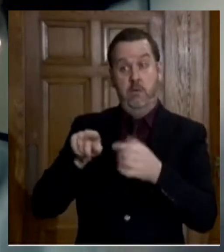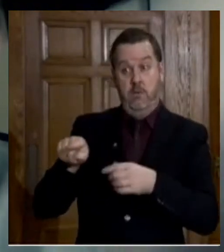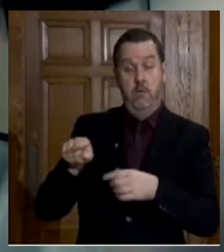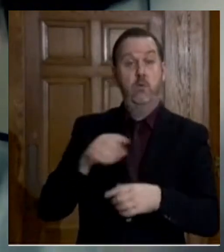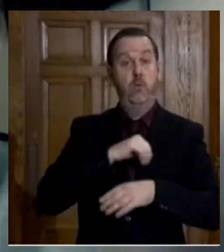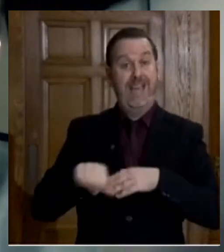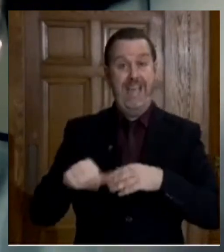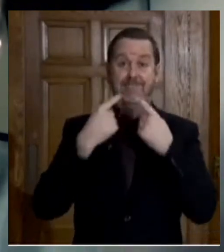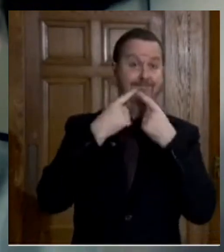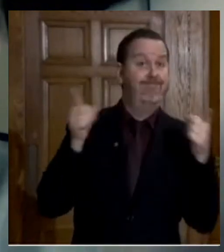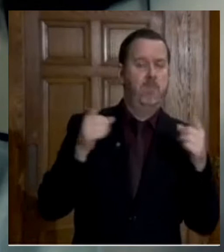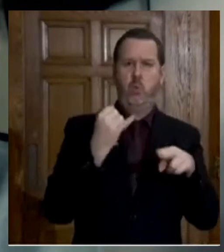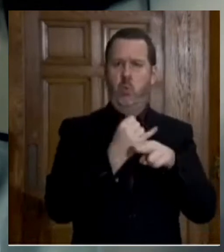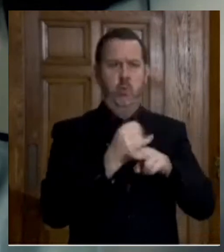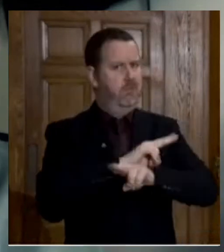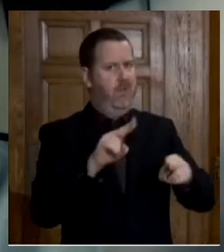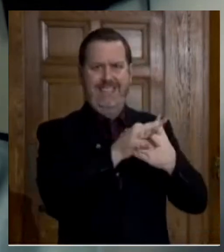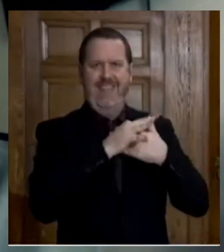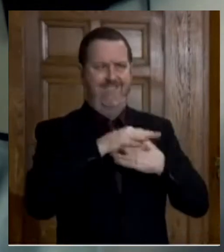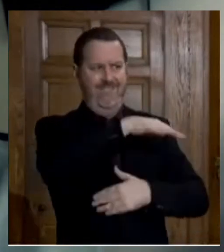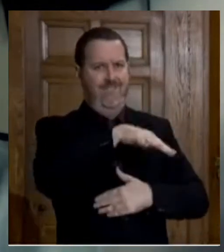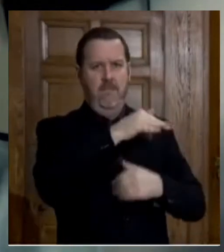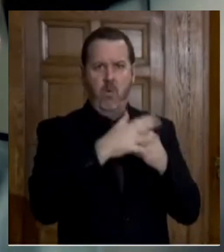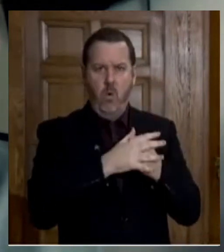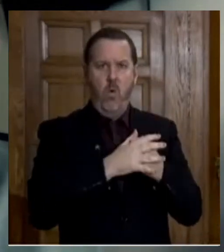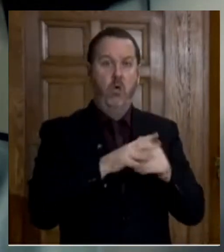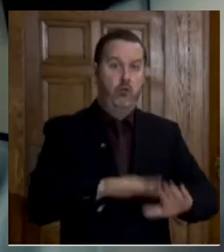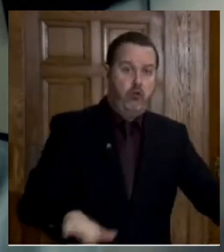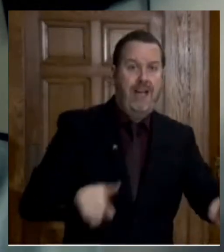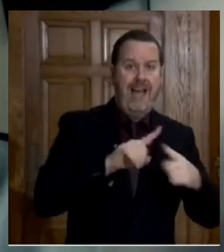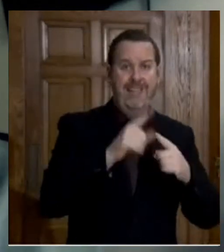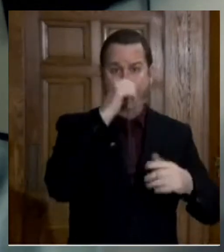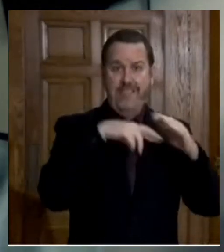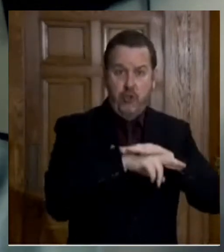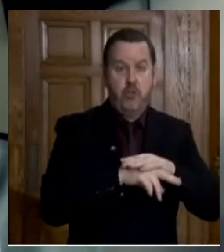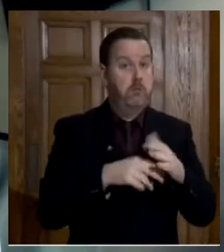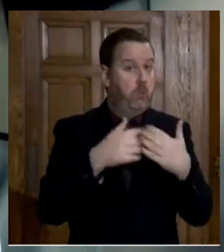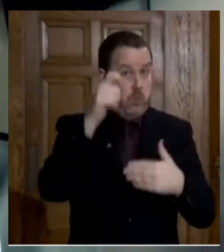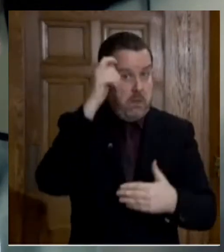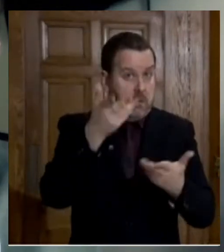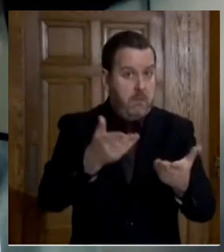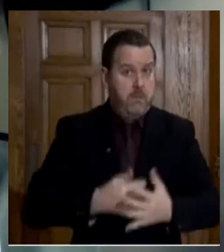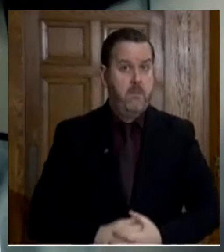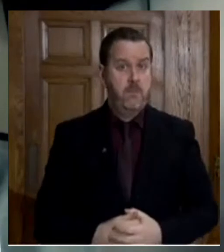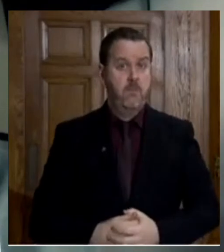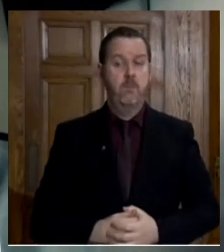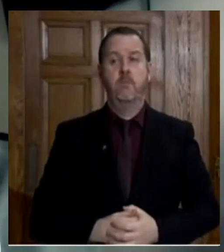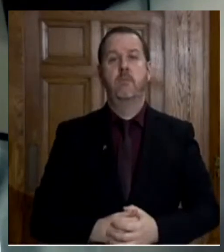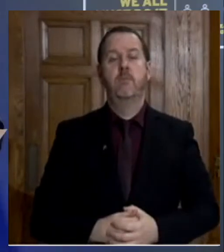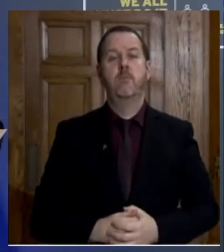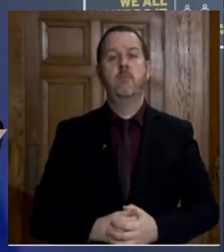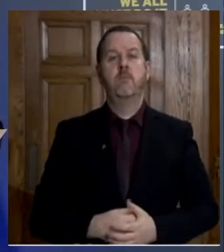unsafe environment for both children and staff. I just wanted to ask what your assessment of that statement is. Well, I haven't seen